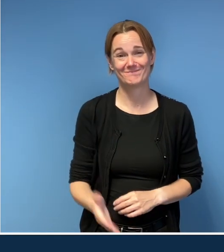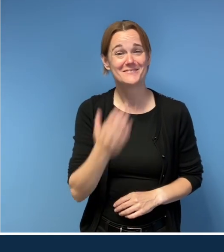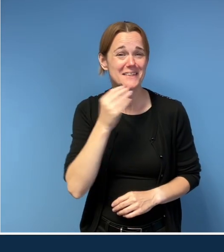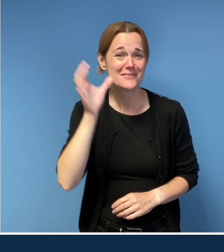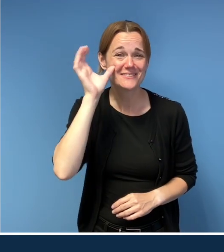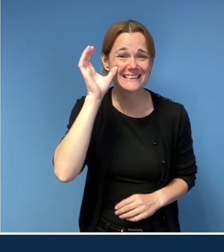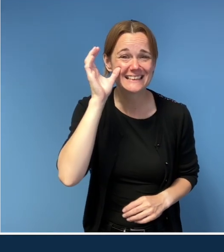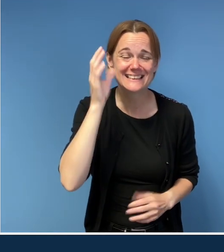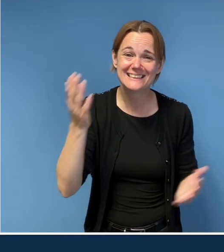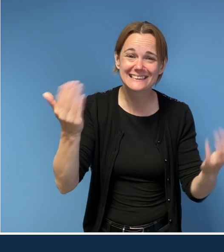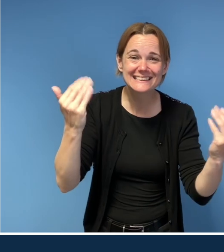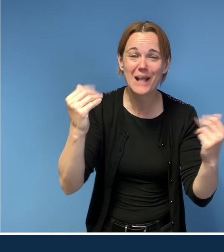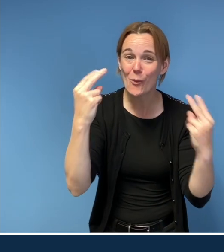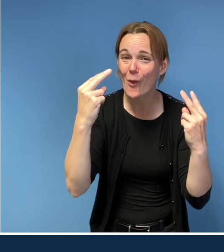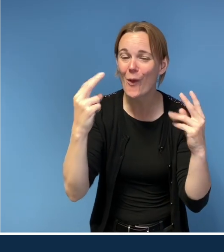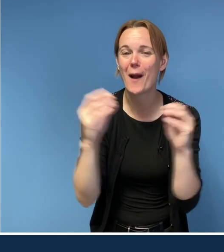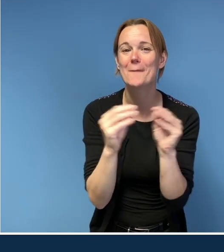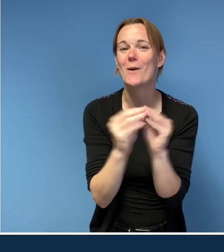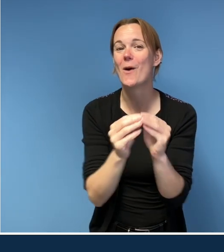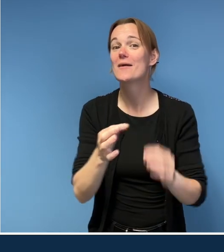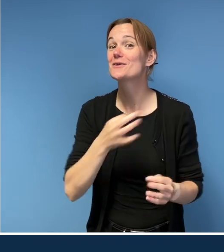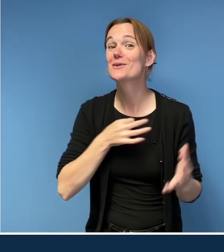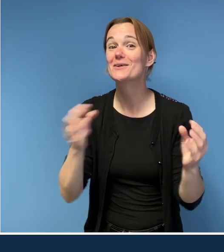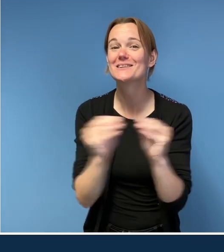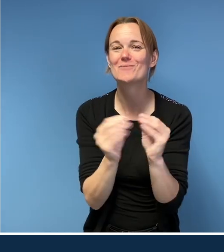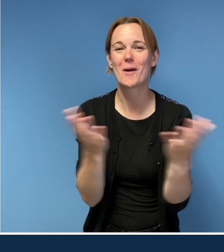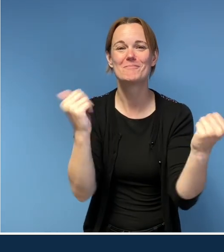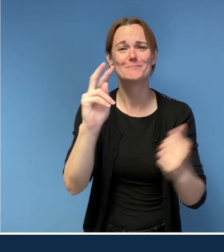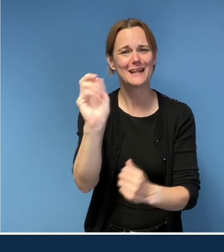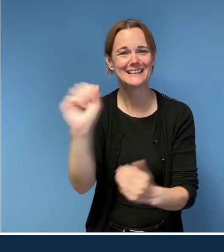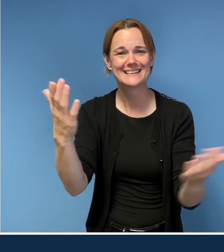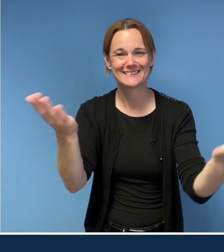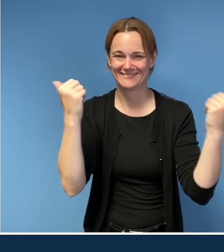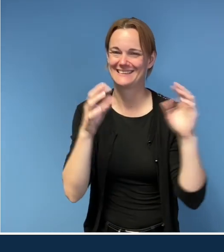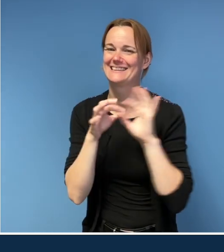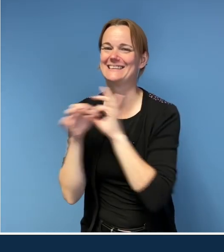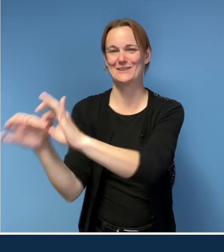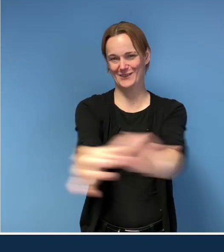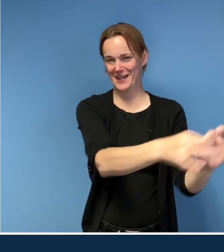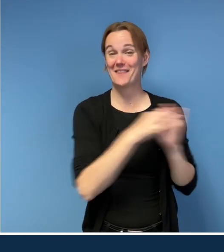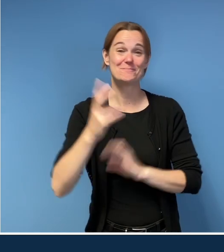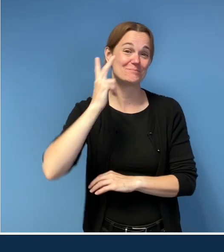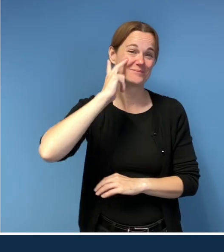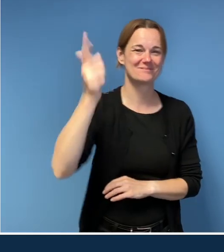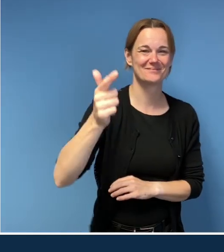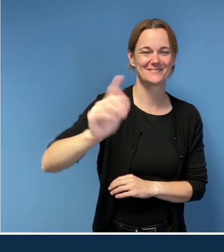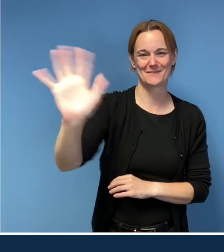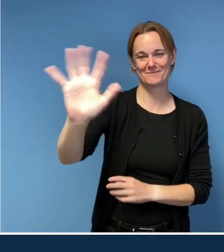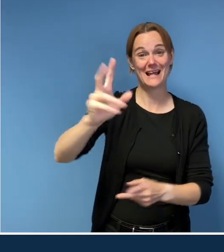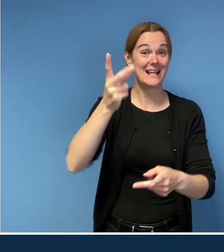beginning. Stay connected and stay curious. And NSCC, let's continue this journey together. Until next time, take